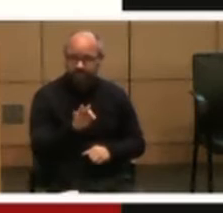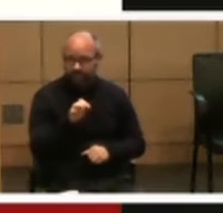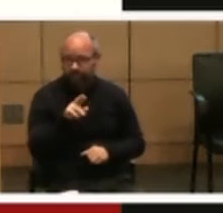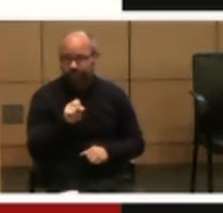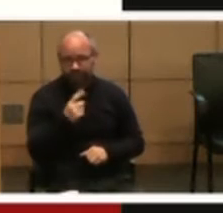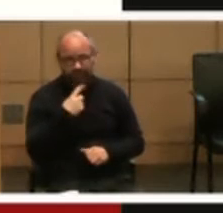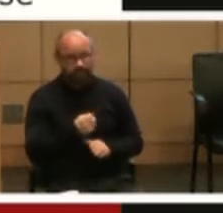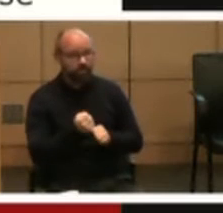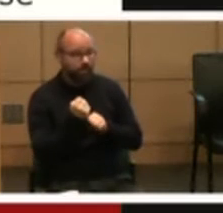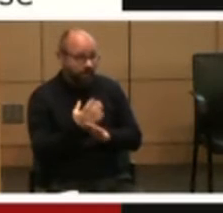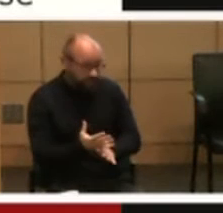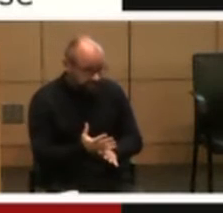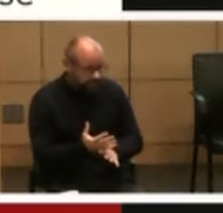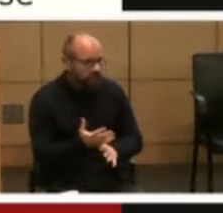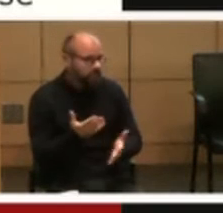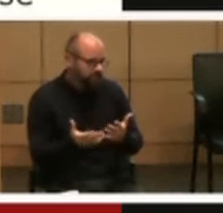similar.